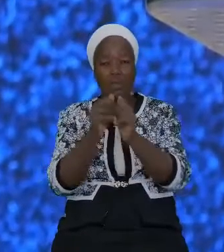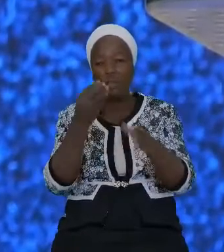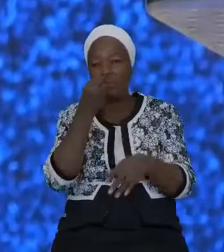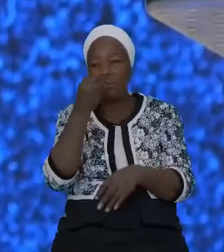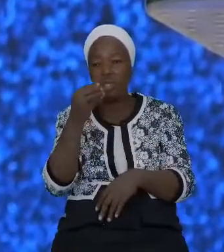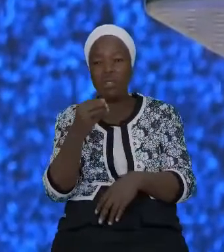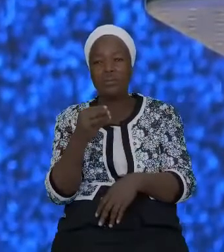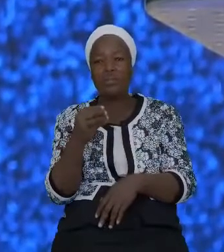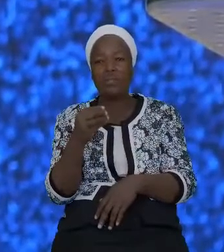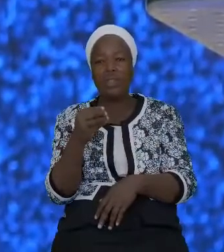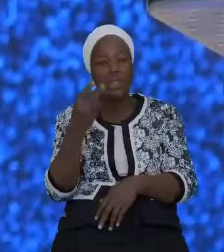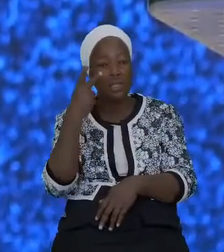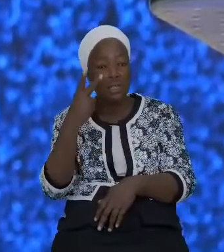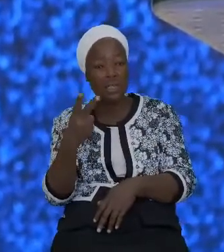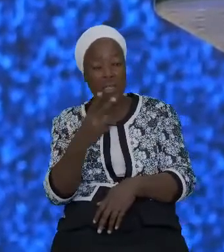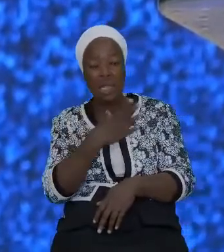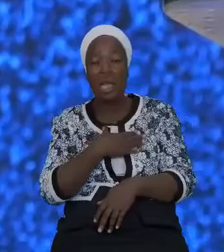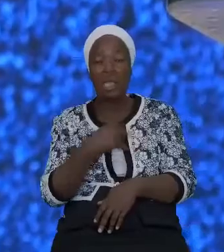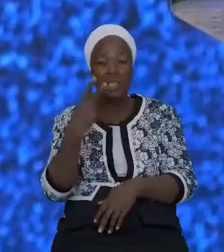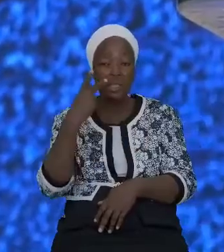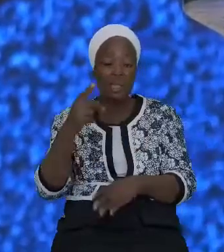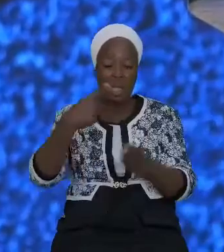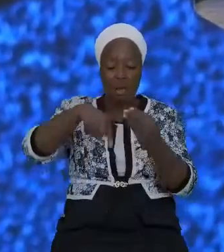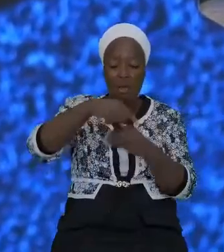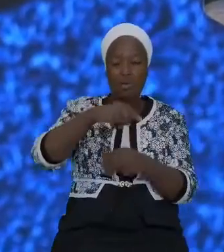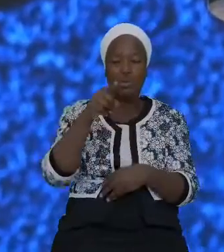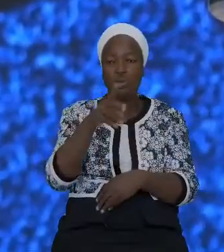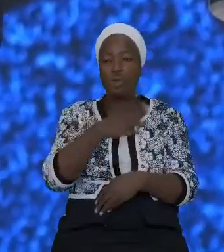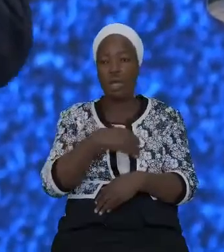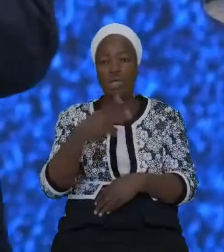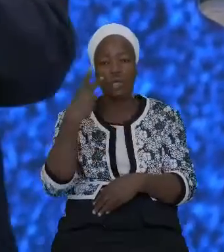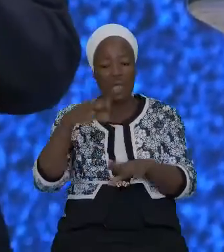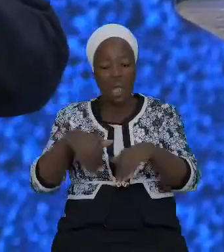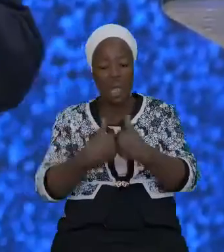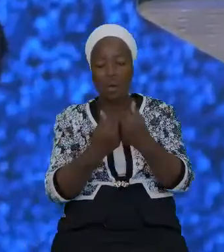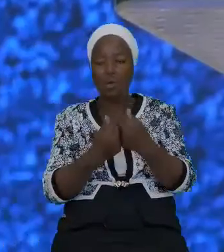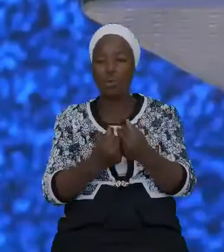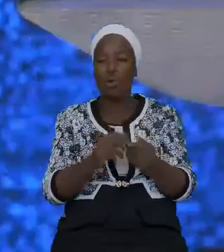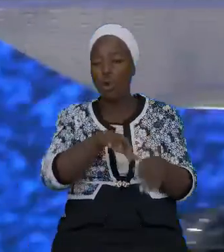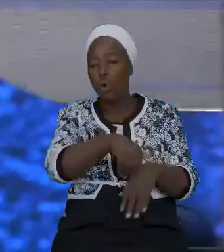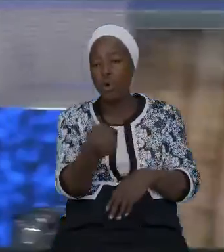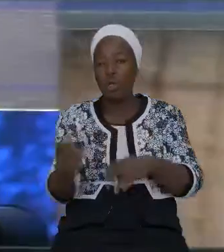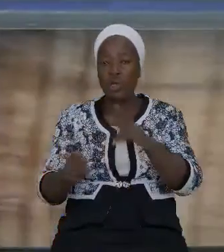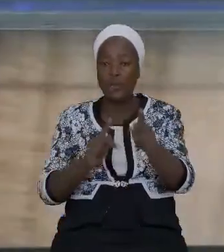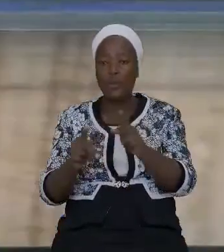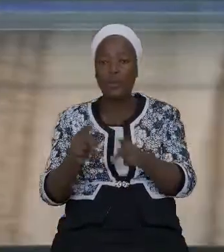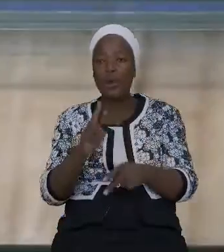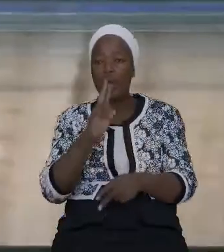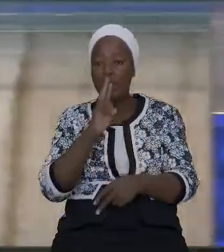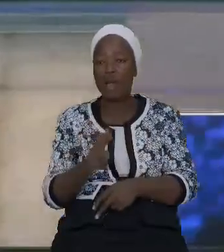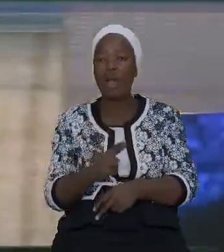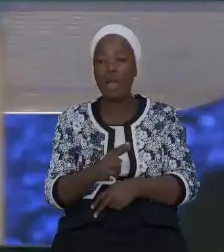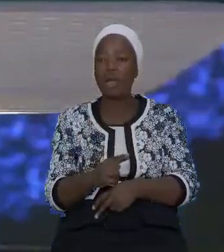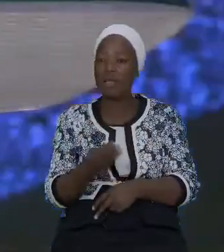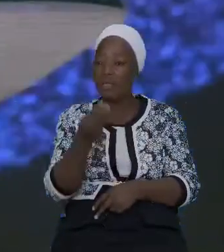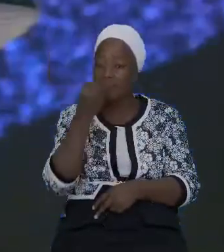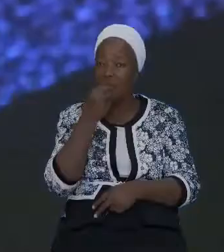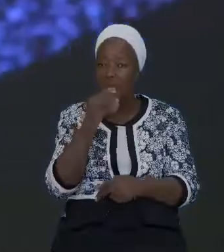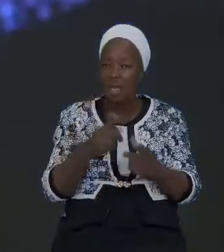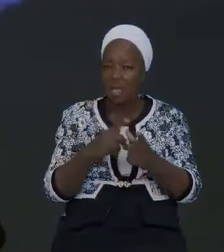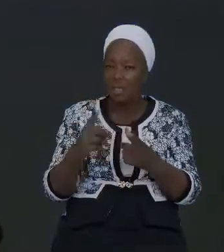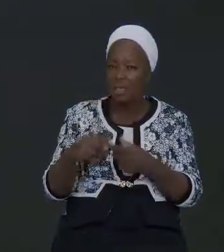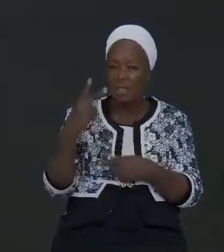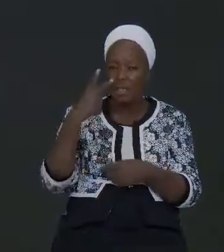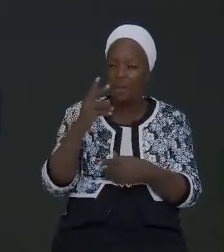See and look around you and see how other people are coping. And you'll not just fold